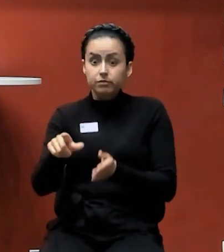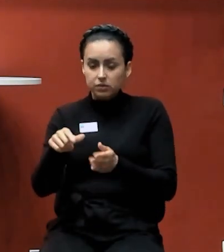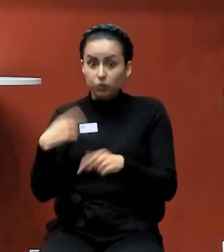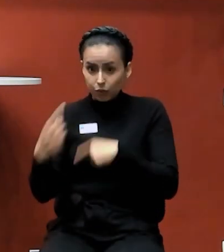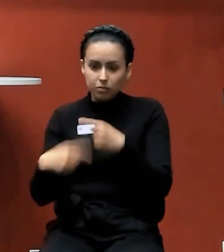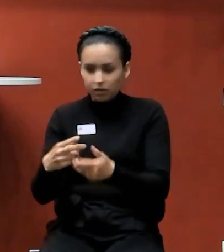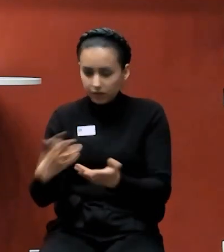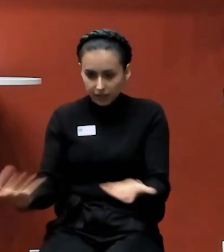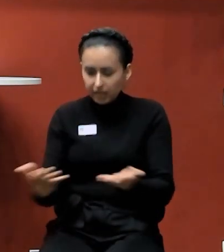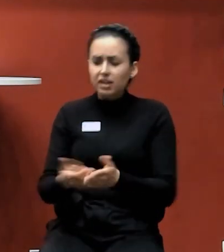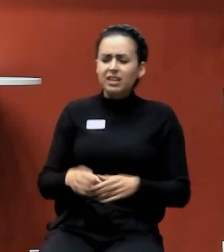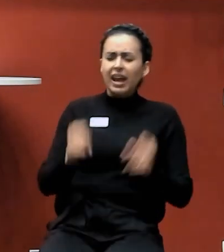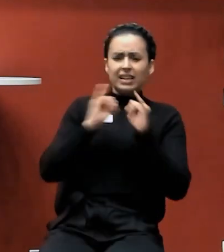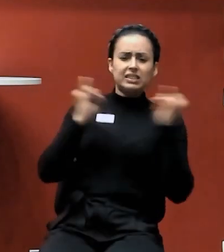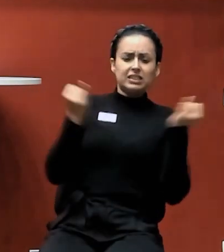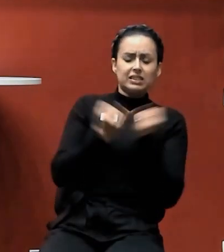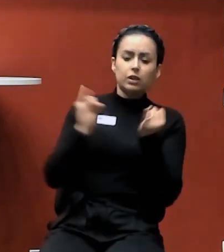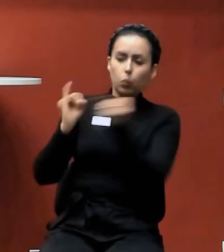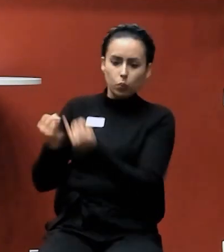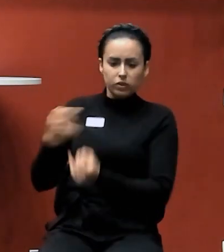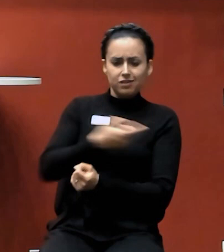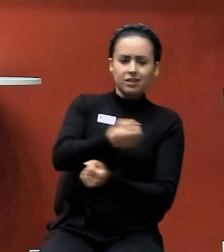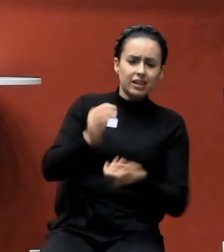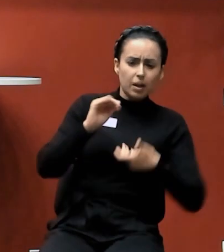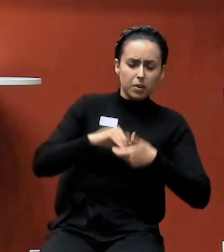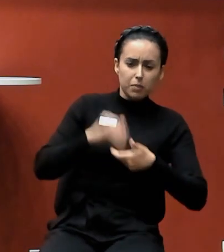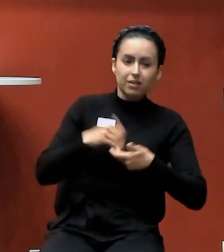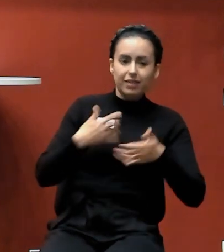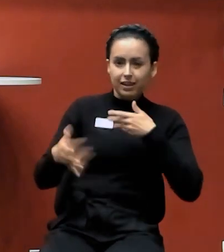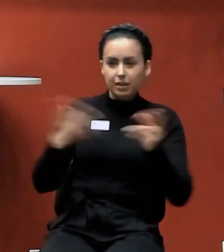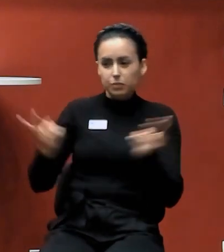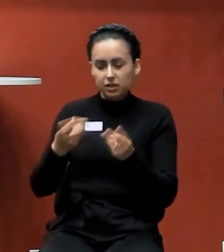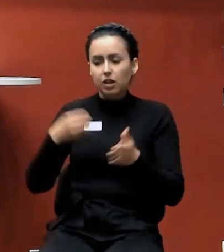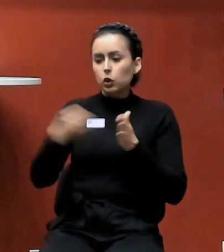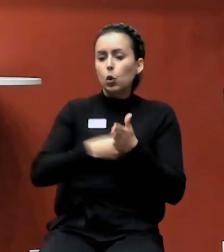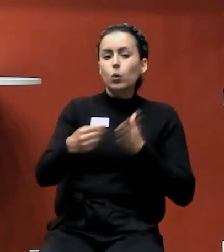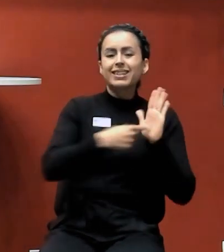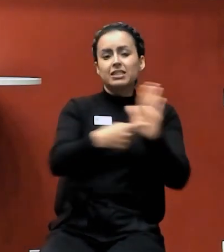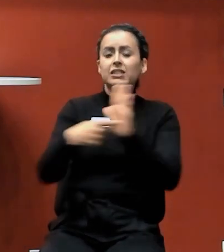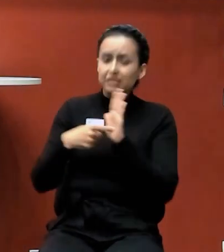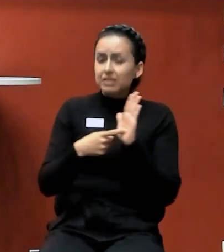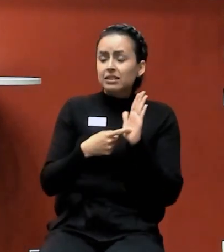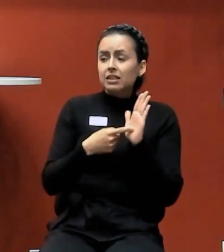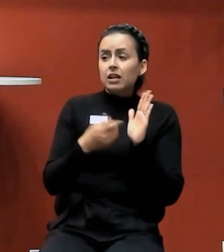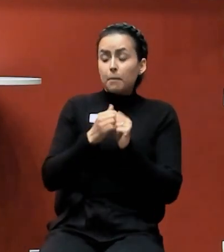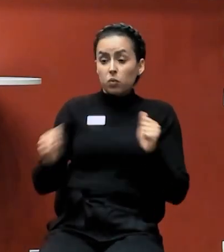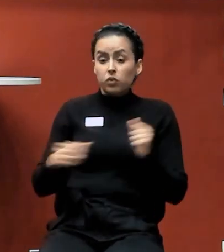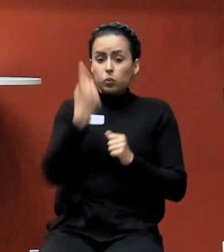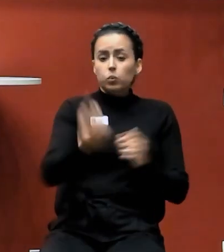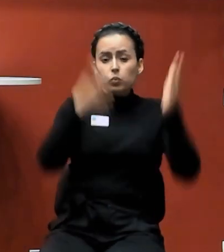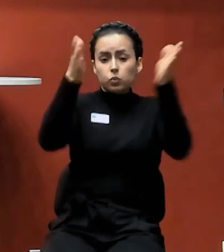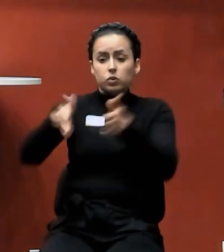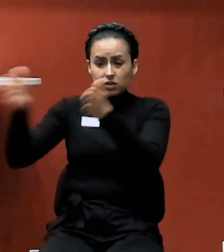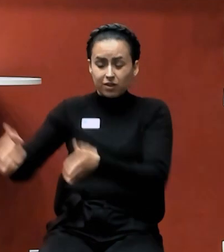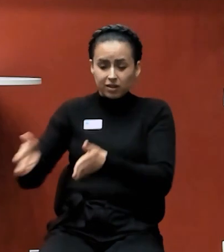institutions will very often do something that is tokenistic, but it's up to individuals within